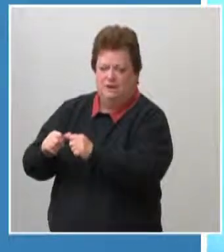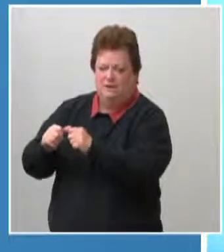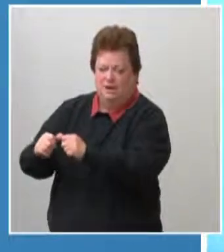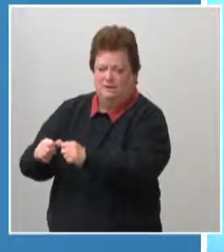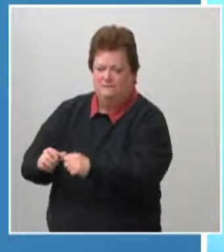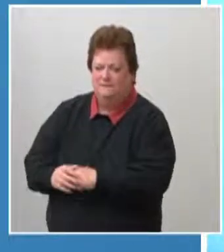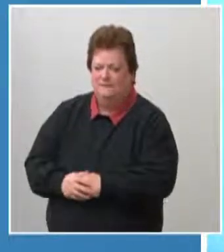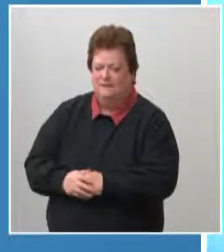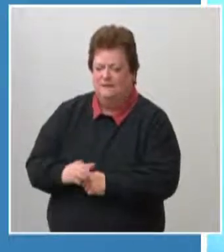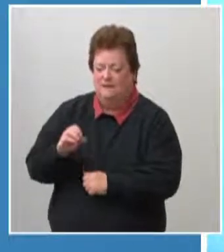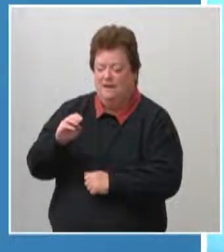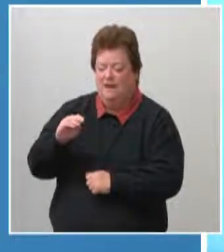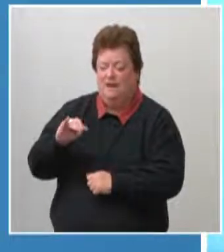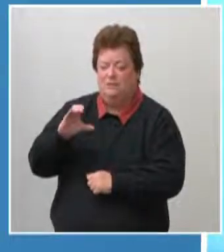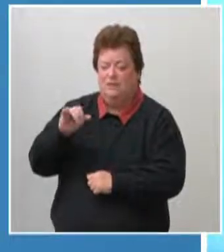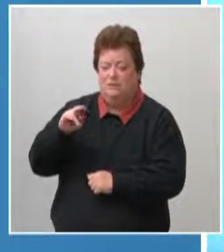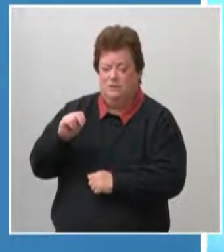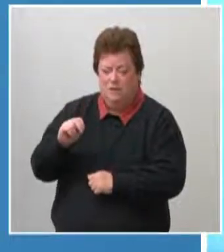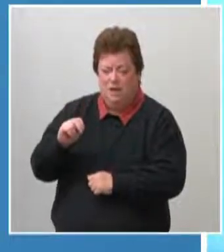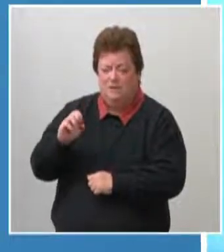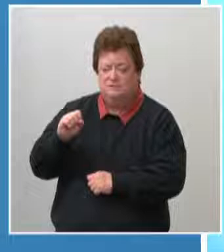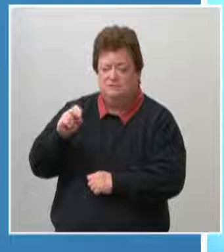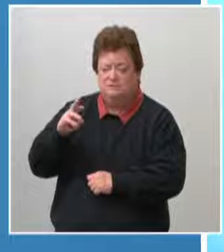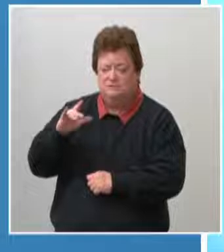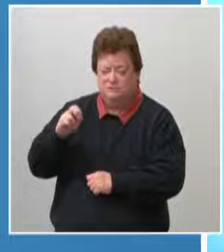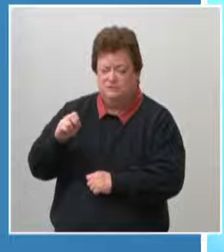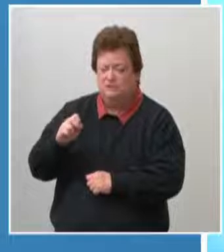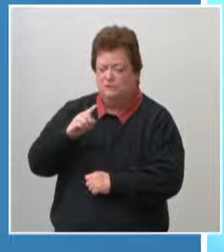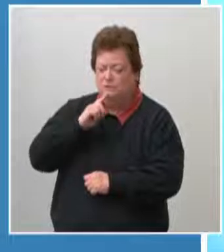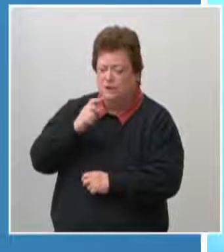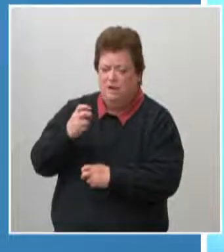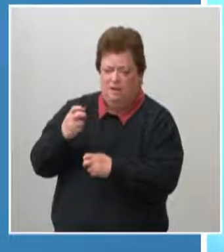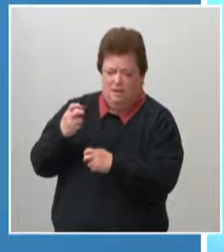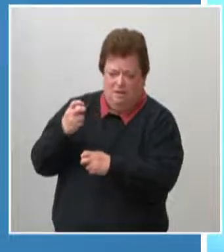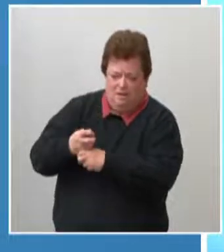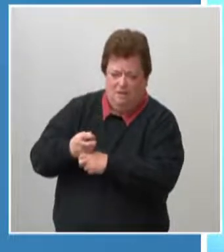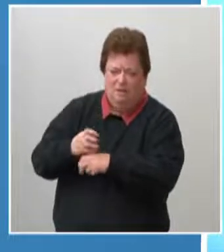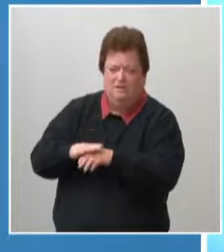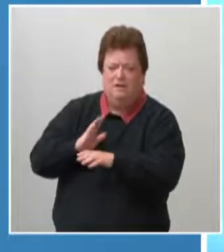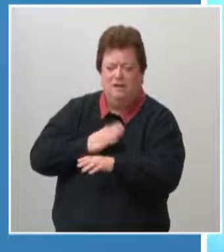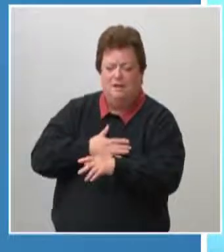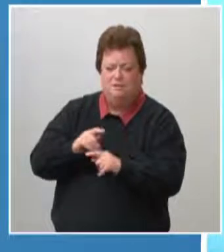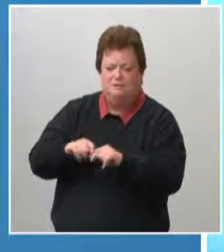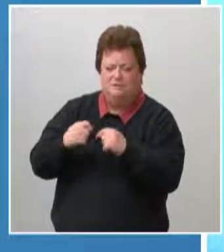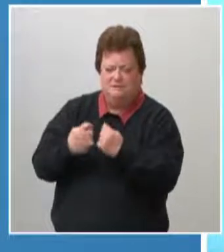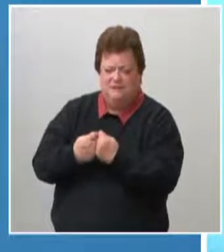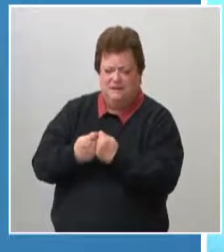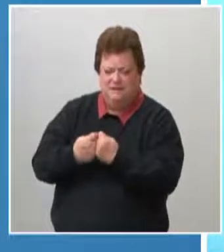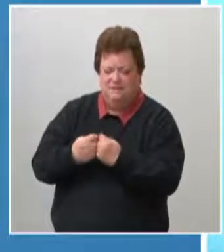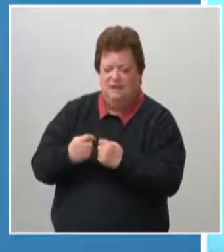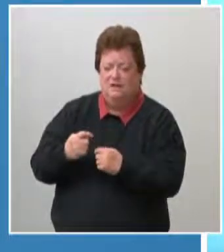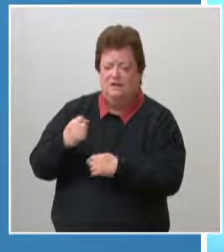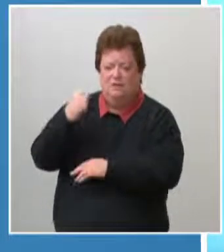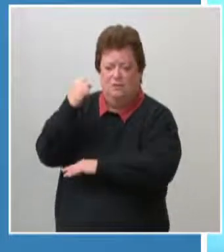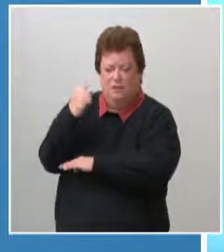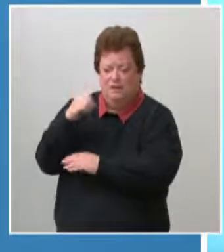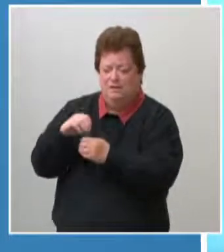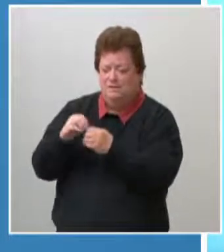The Omicron surge has been incredibly tough on our healthcare teams. The record number of cases into the